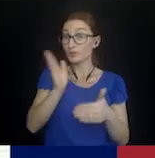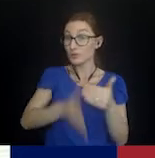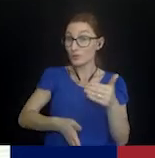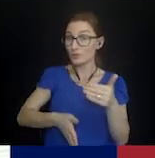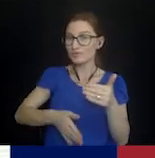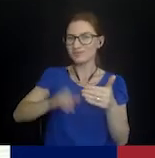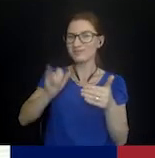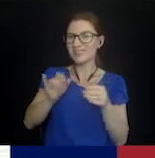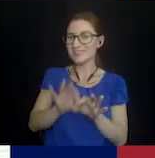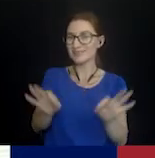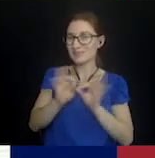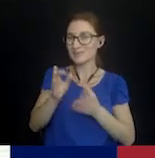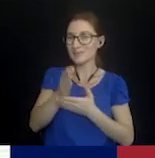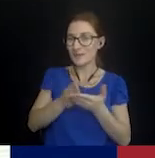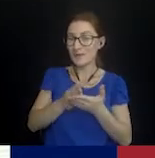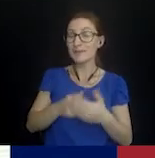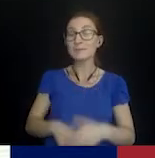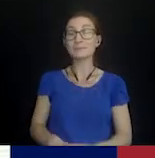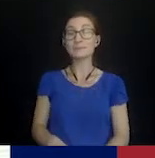result.